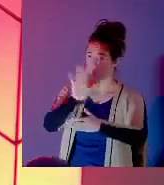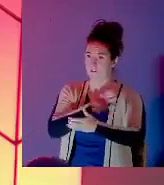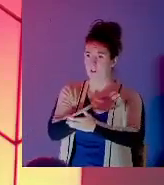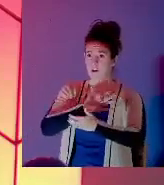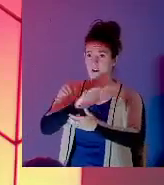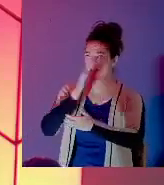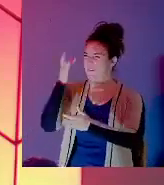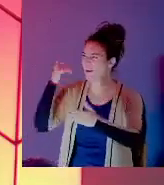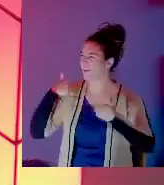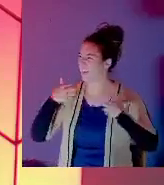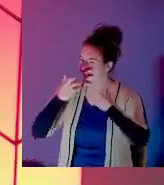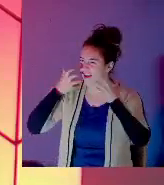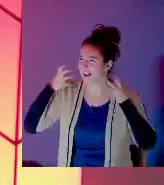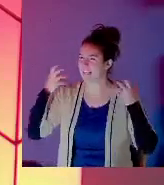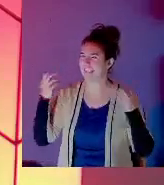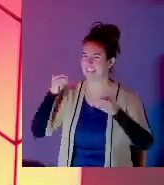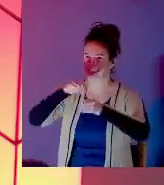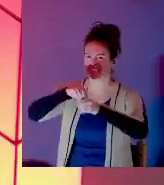got a lion.